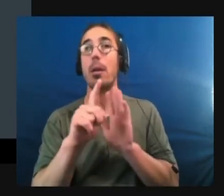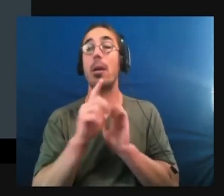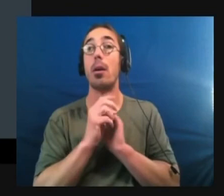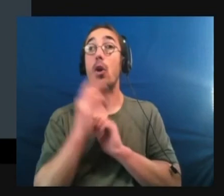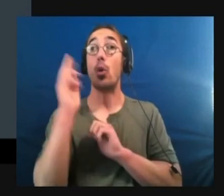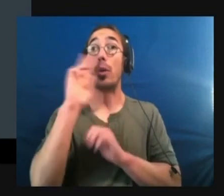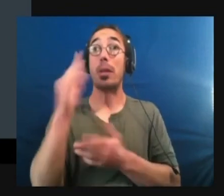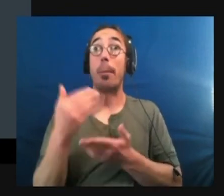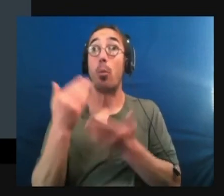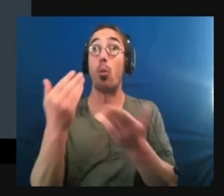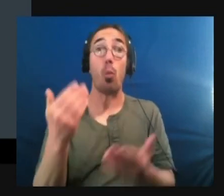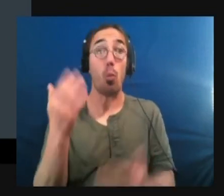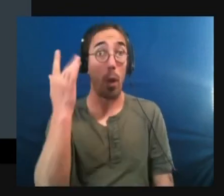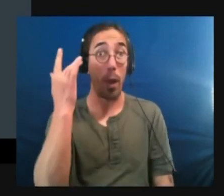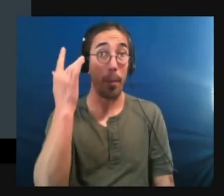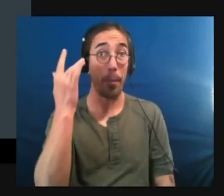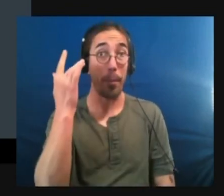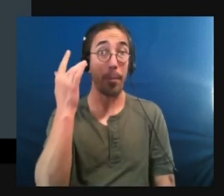is that